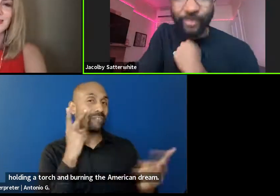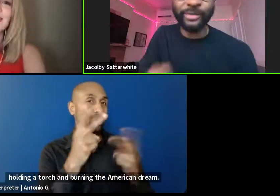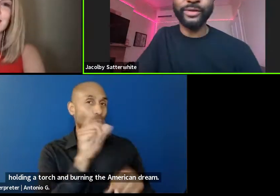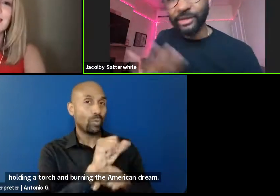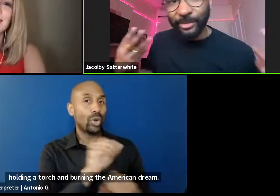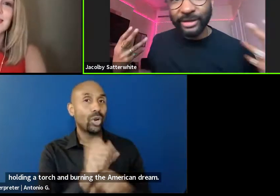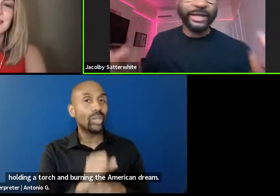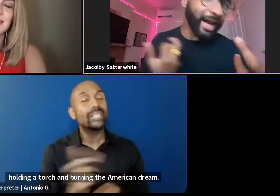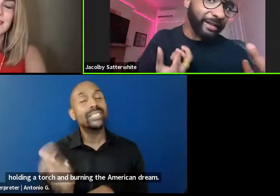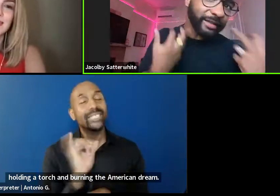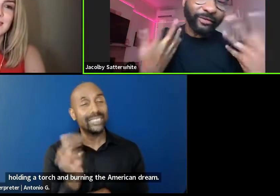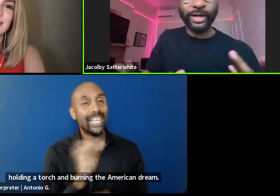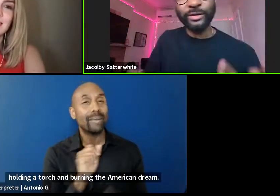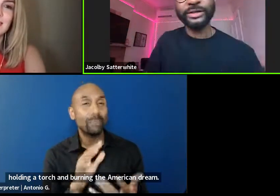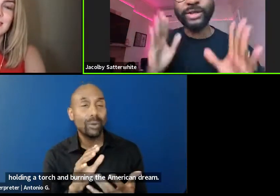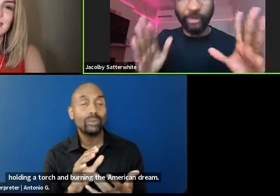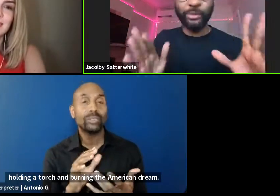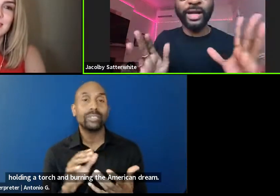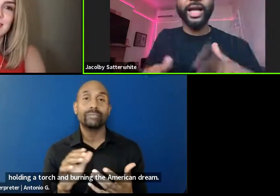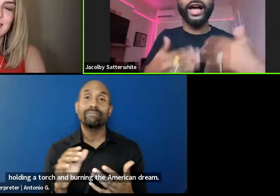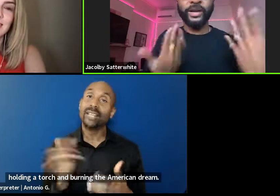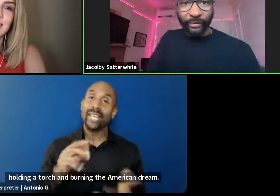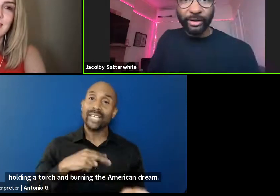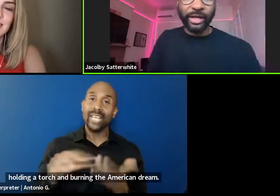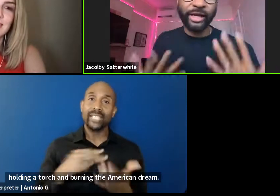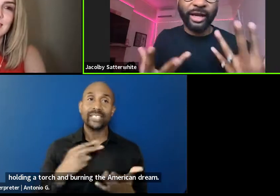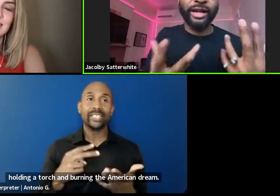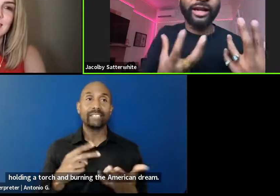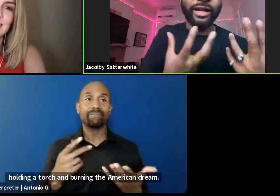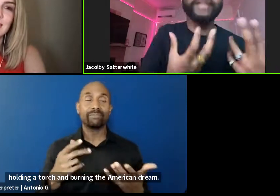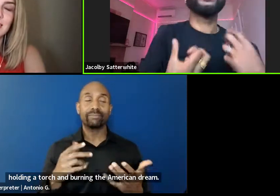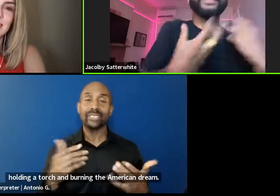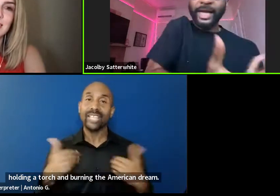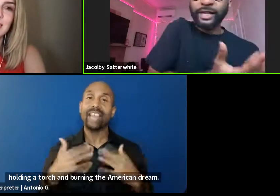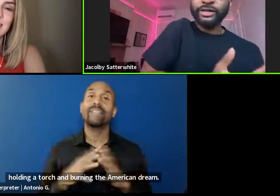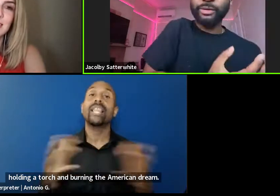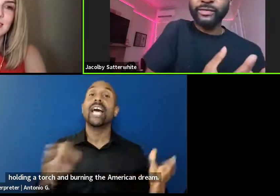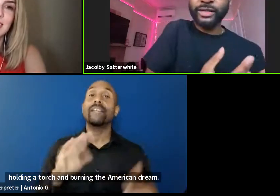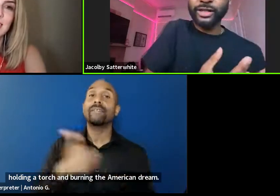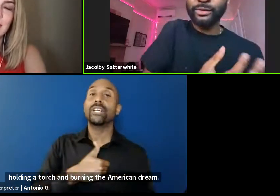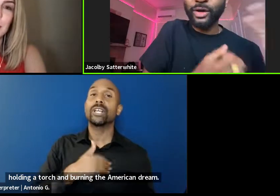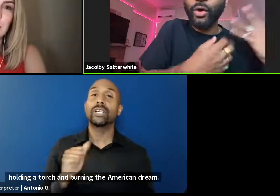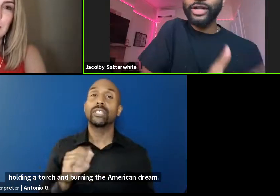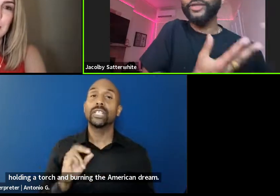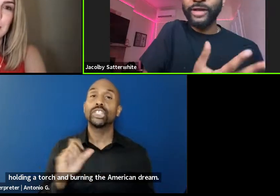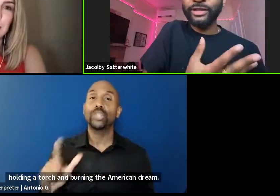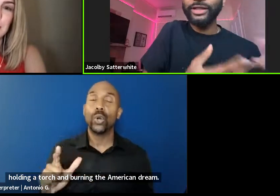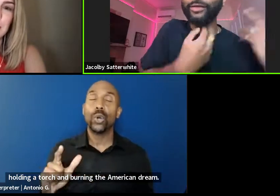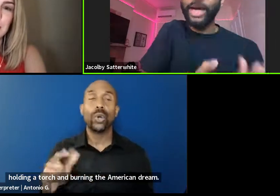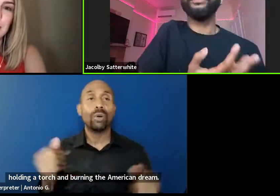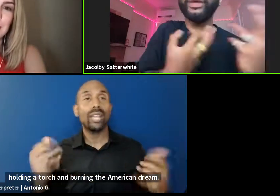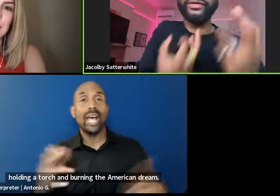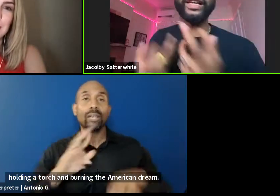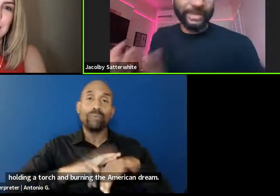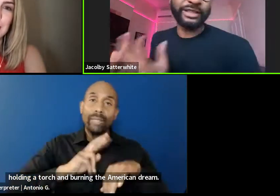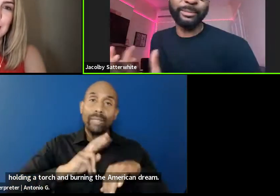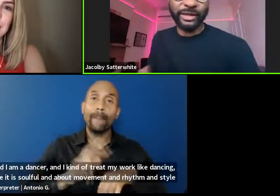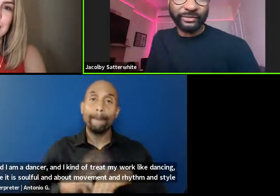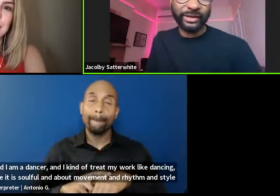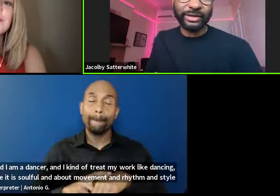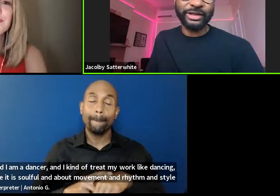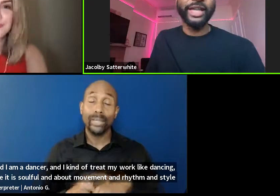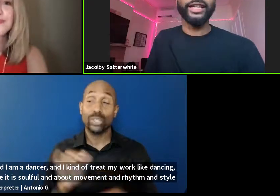like about movement and rhythm and style and flow. And so I felt like that Country Ball video choreographically